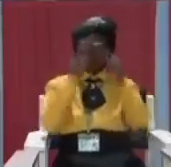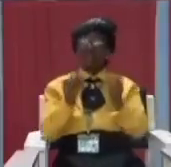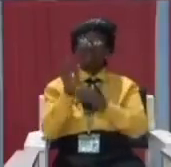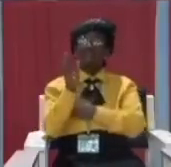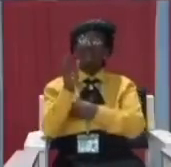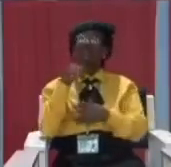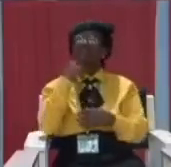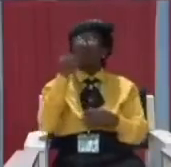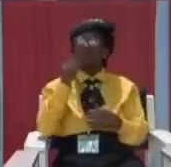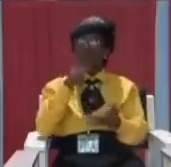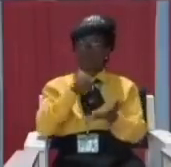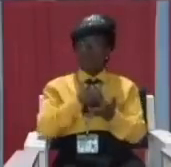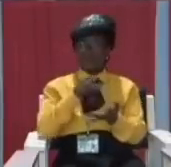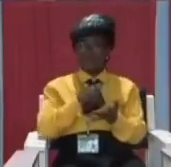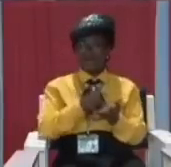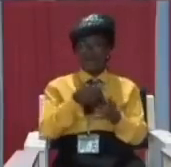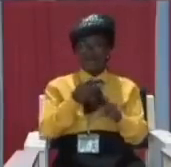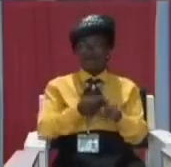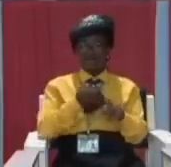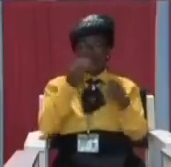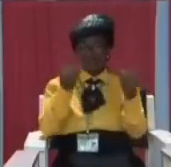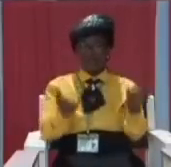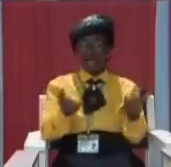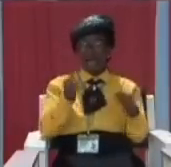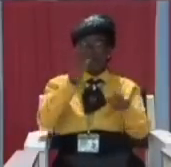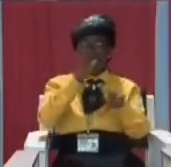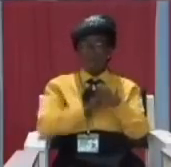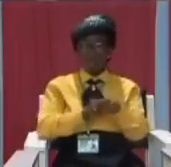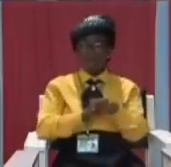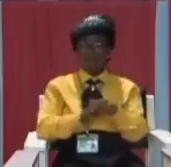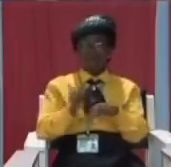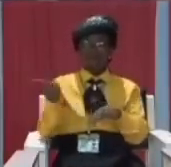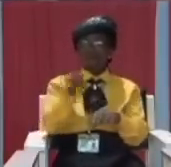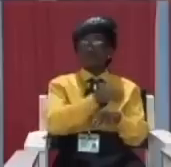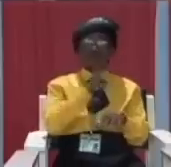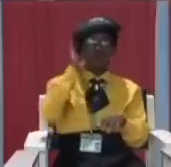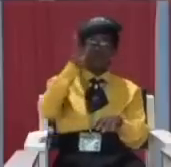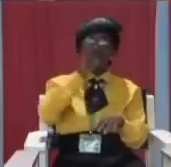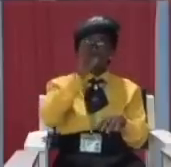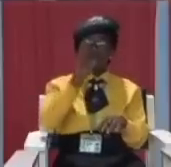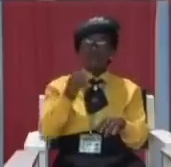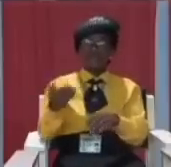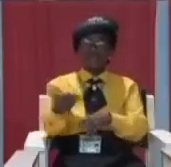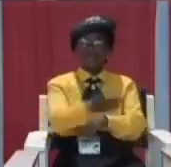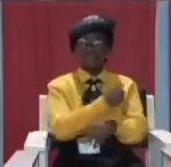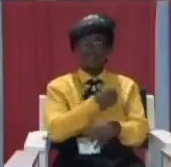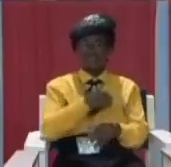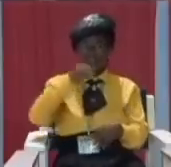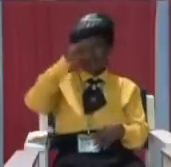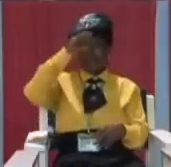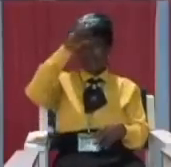on, you'll be catching men. No more fishing.